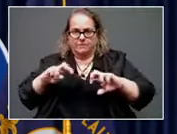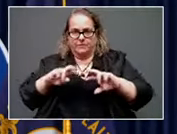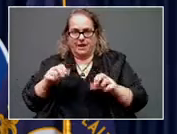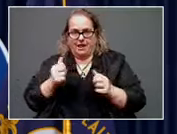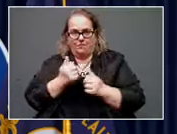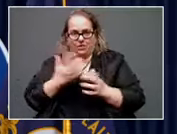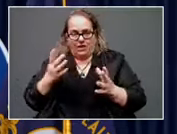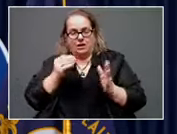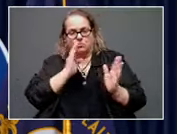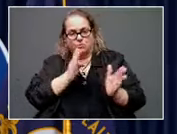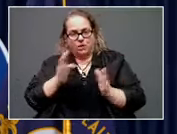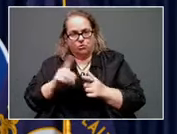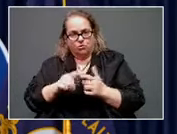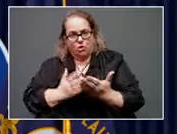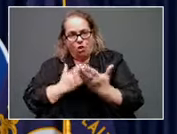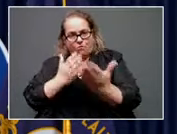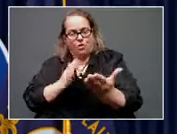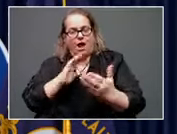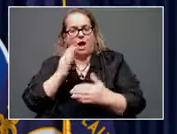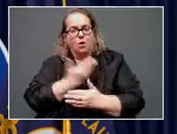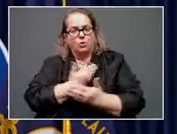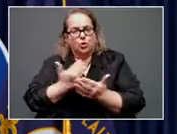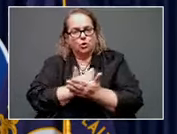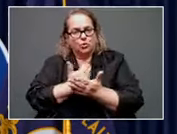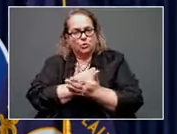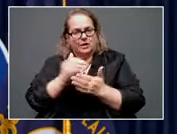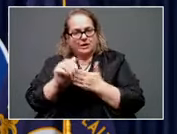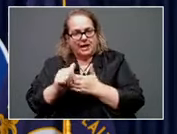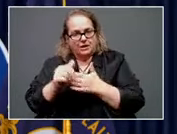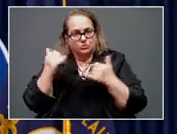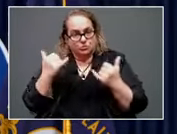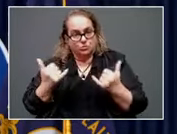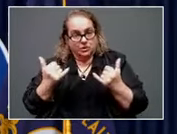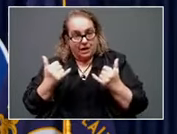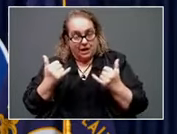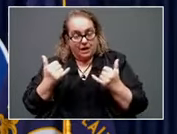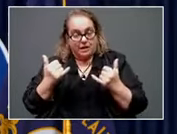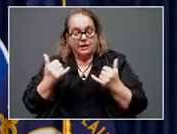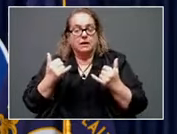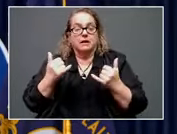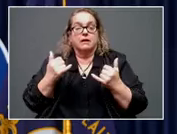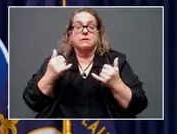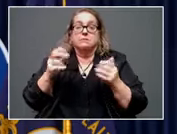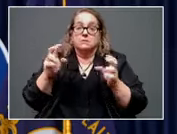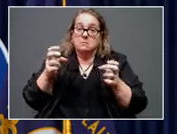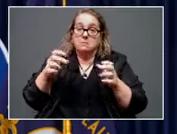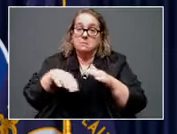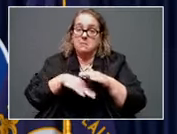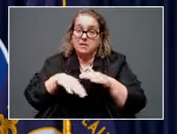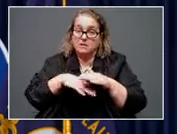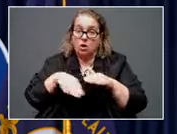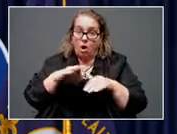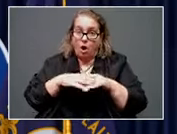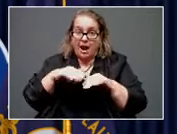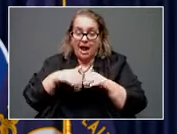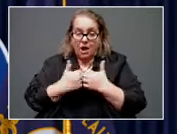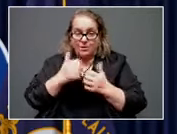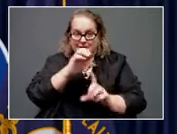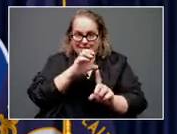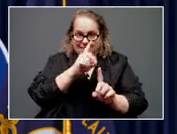to offer our new guidance today, based in large part on how the CDC is